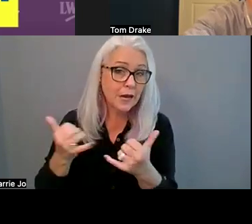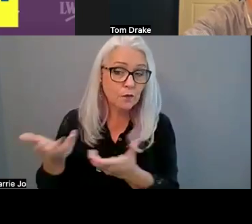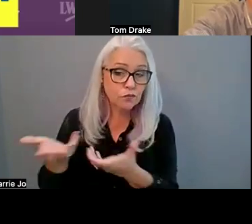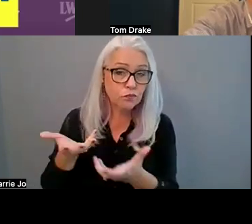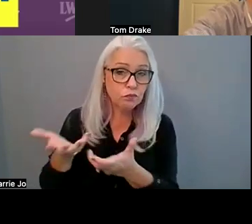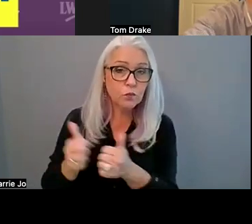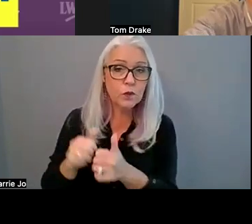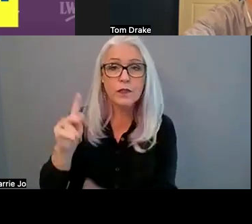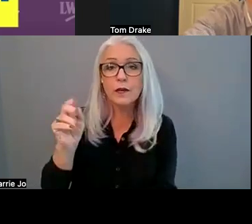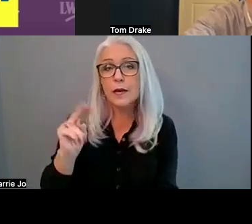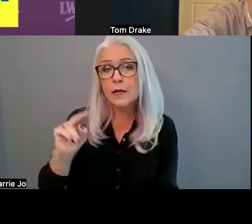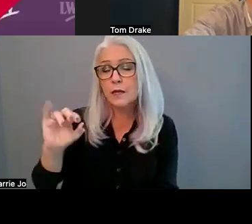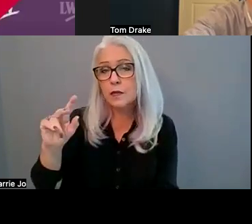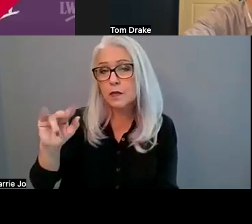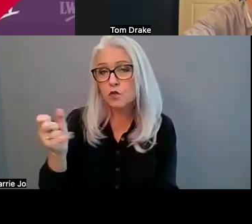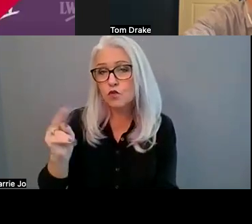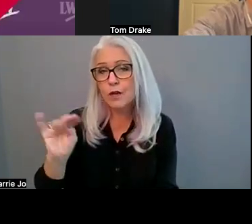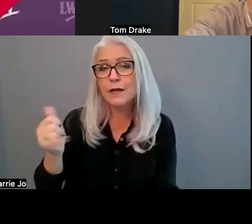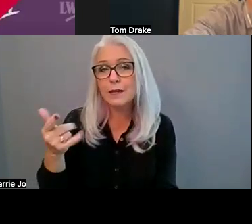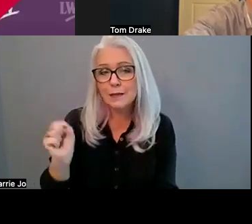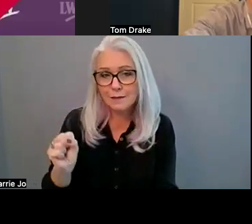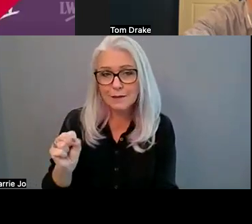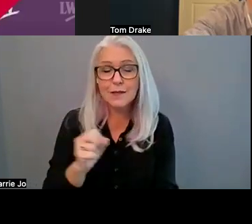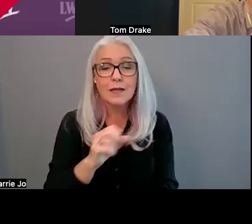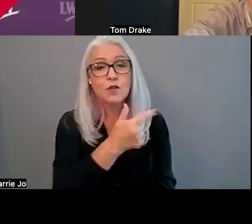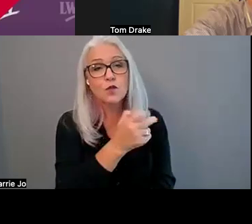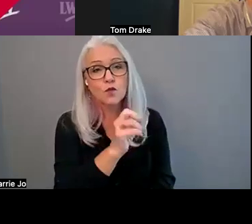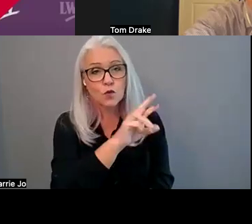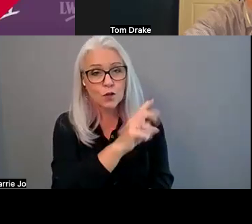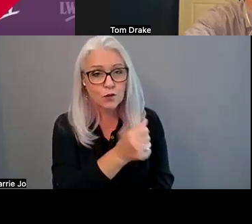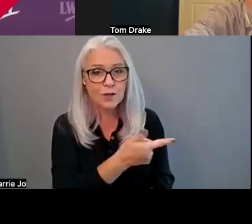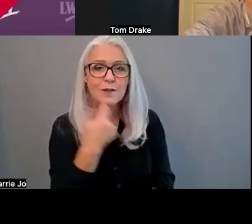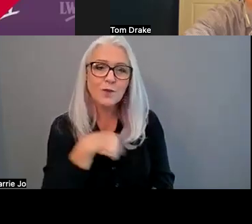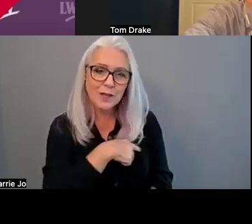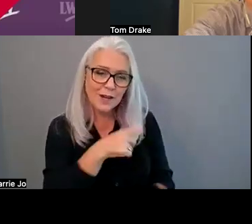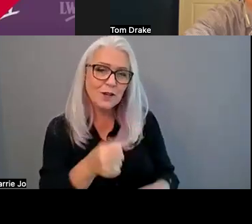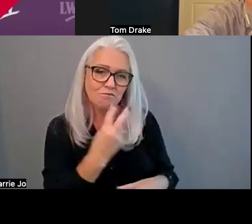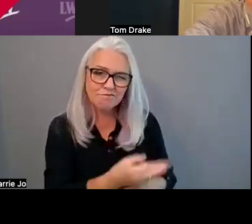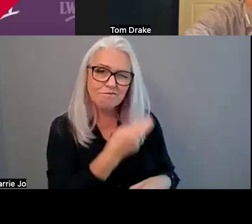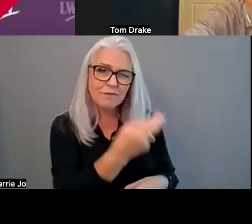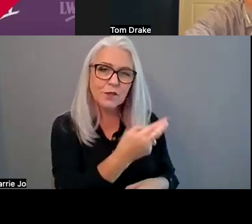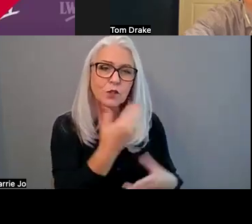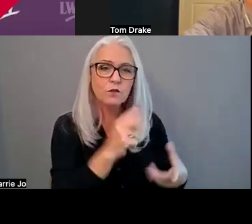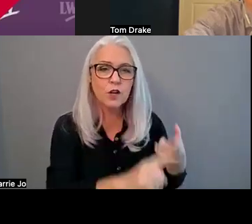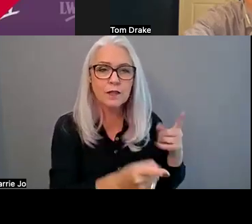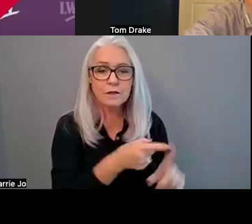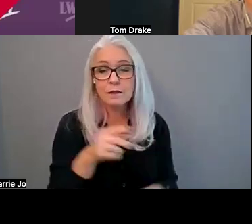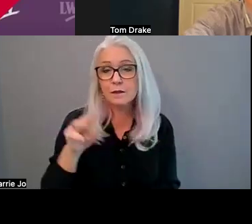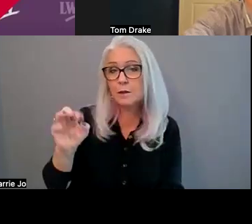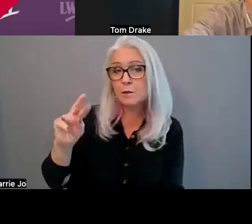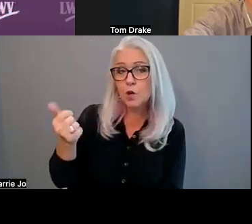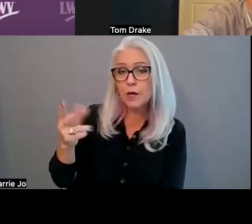our current U.S. Congressman George Latimer, and can call Thank them you, both Mr. good Drake. friends. Morgen